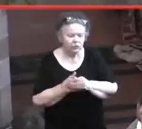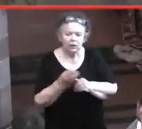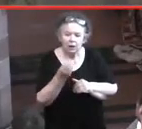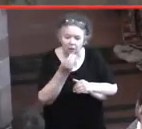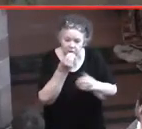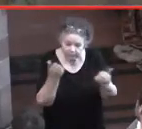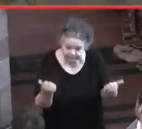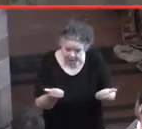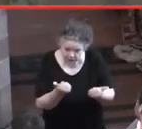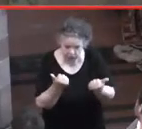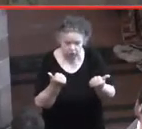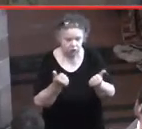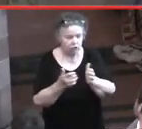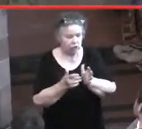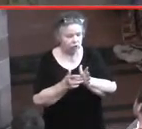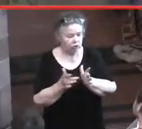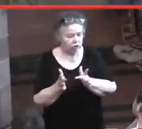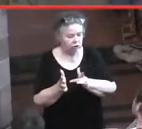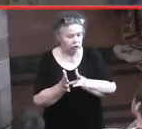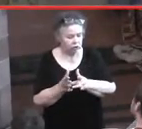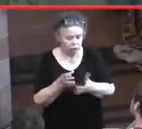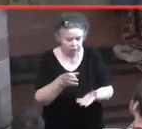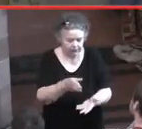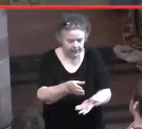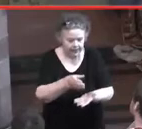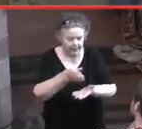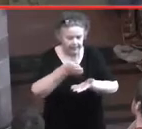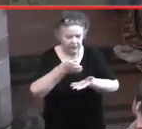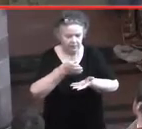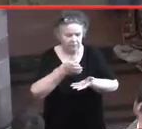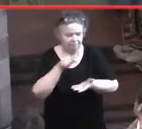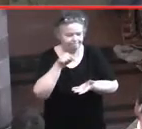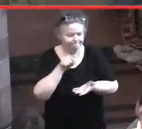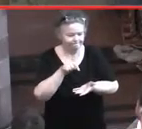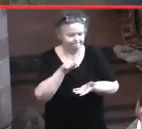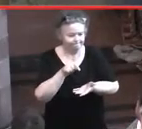After supper, he took the cup.